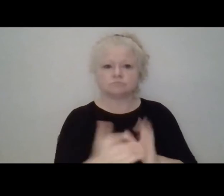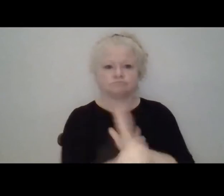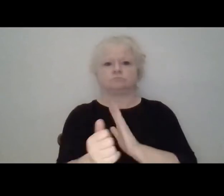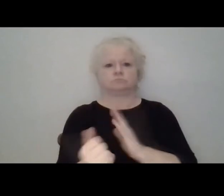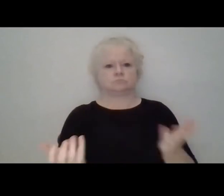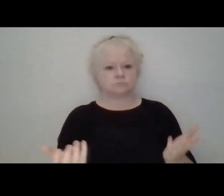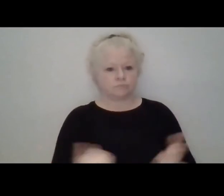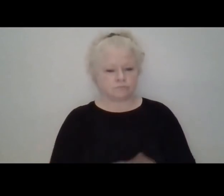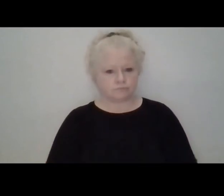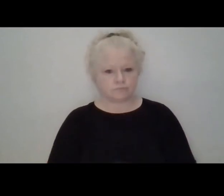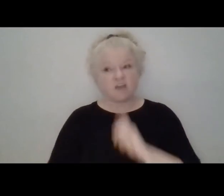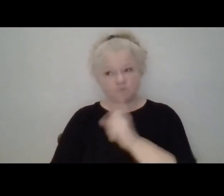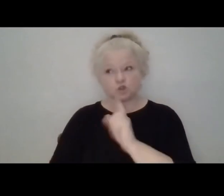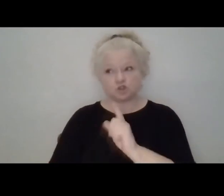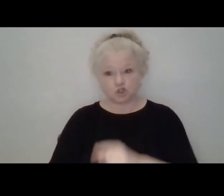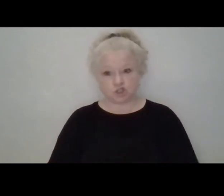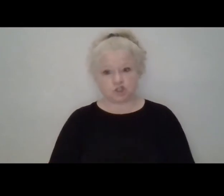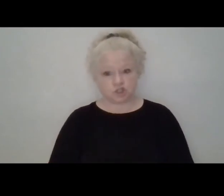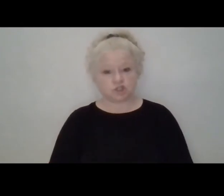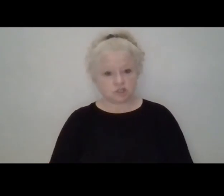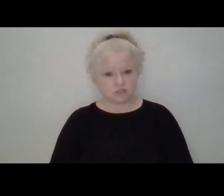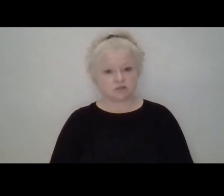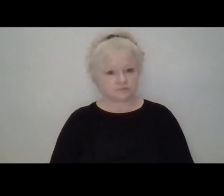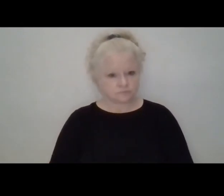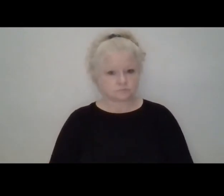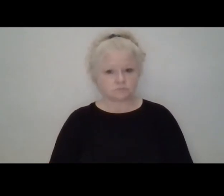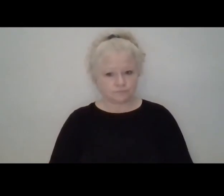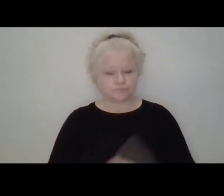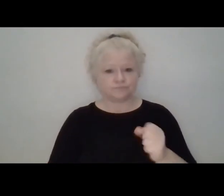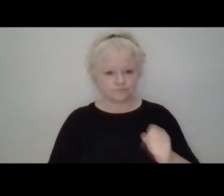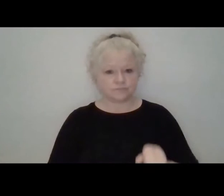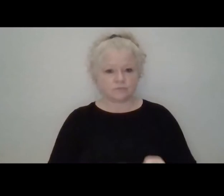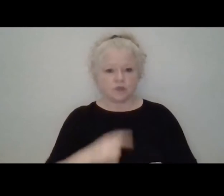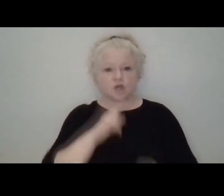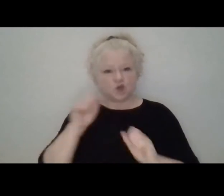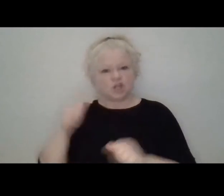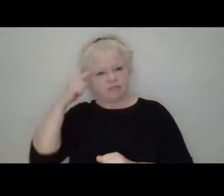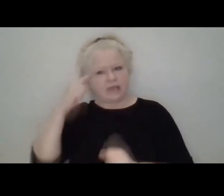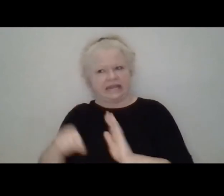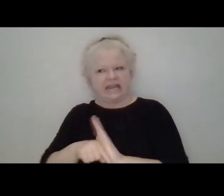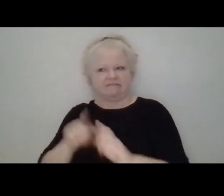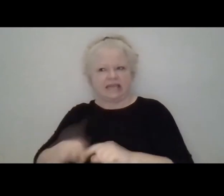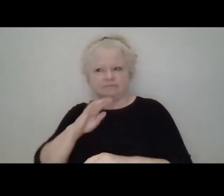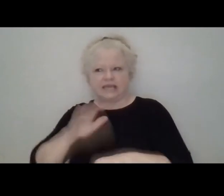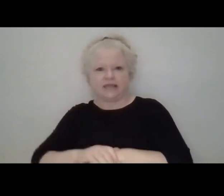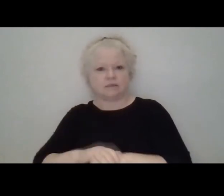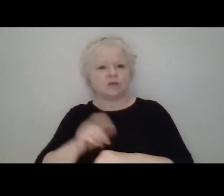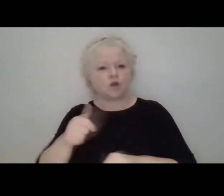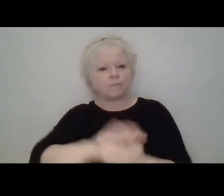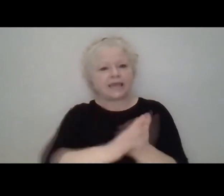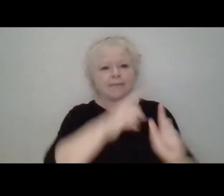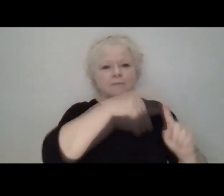to. Yeah, for sure. I mean, talk about taking something that could have been a negative and turning it into a positive. We have a question. Okay, so let me